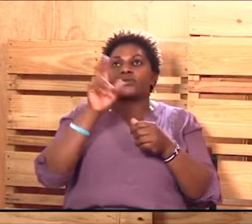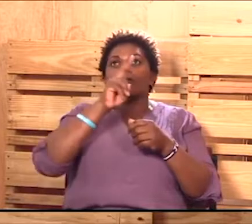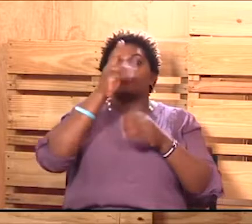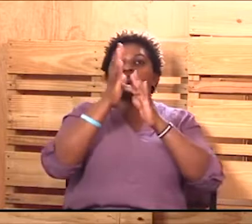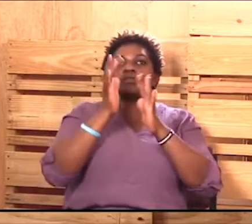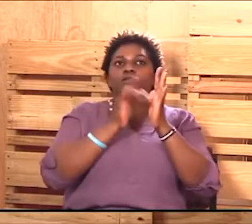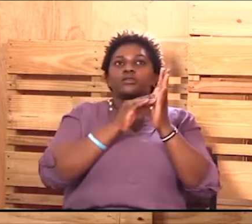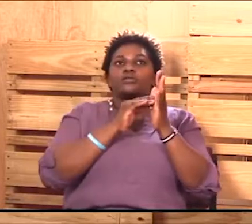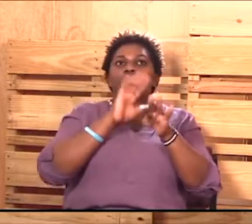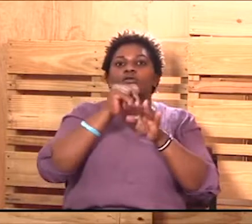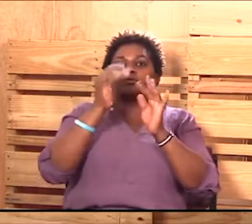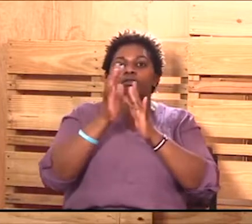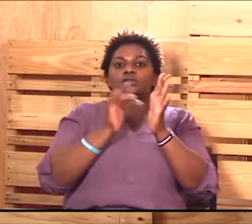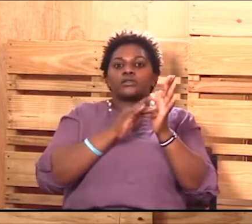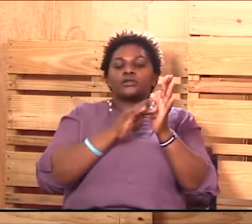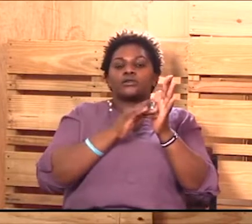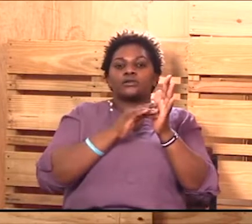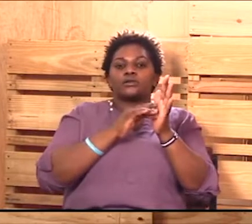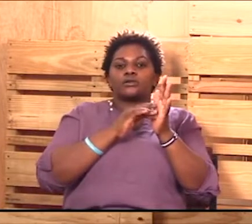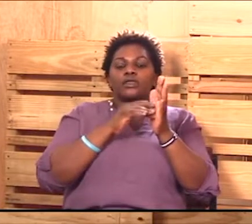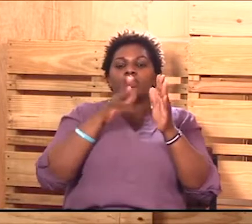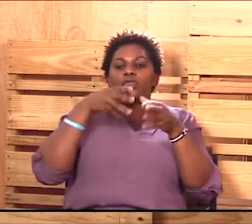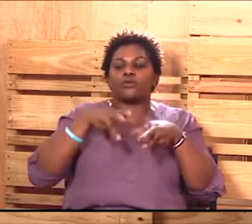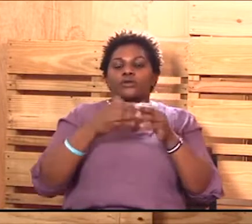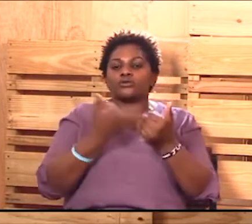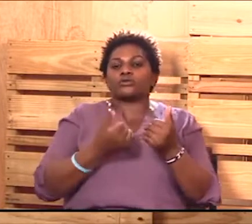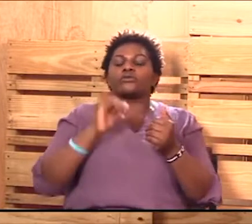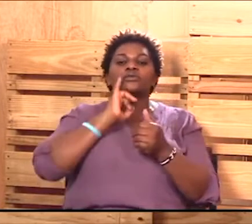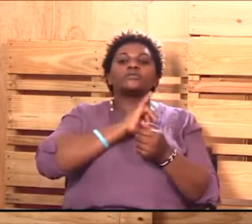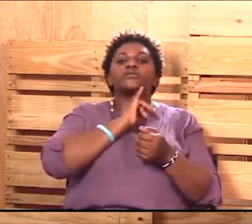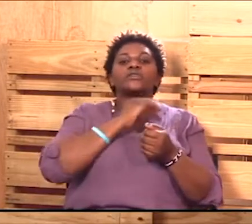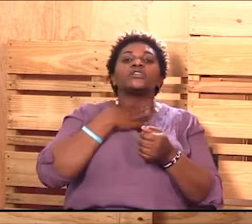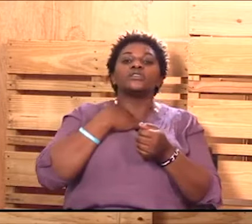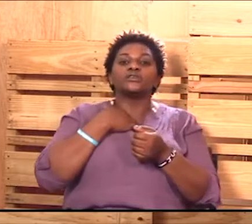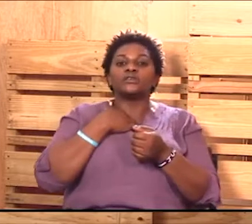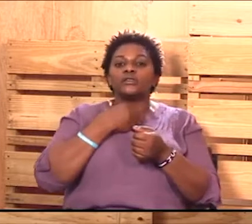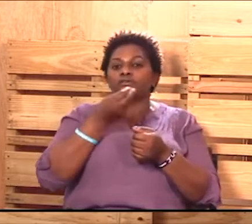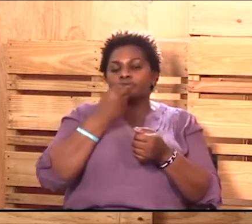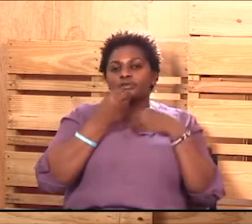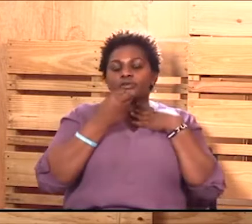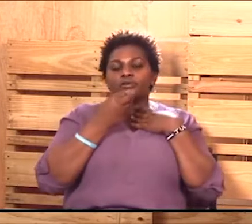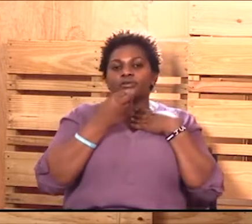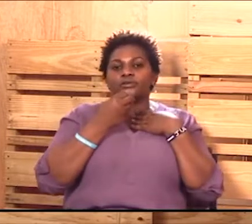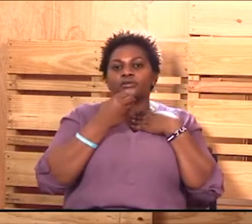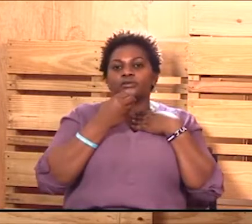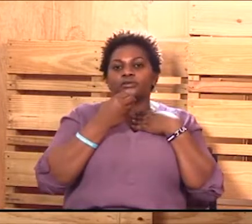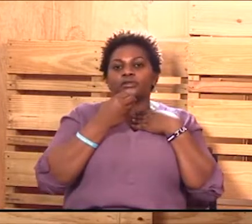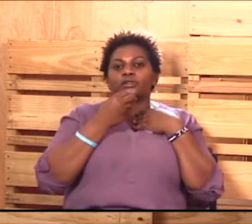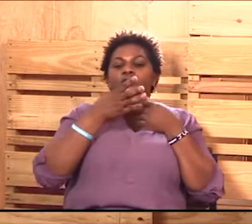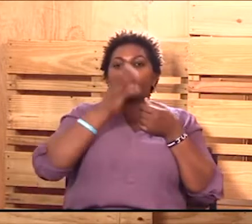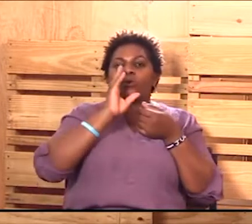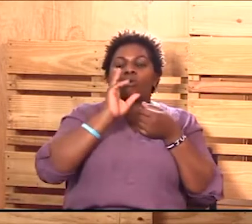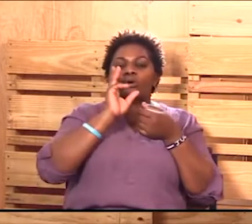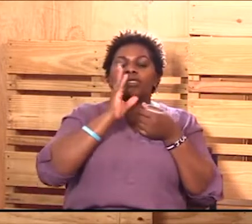to me, call out to me. You know, the way the children of Israel, you know, they needed, you know, food and drink of